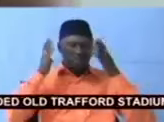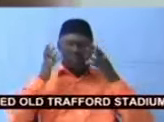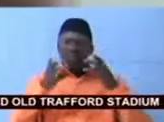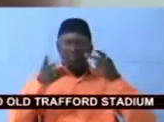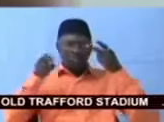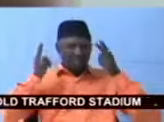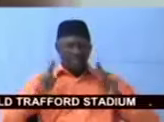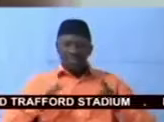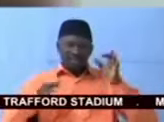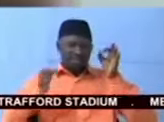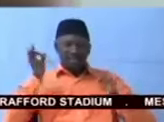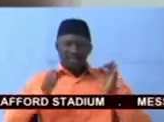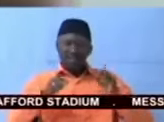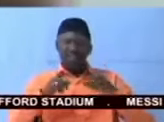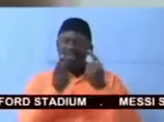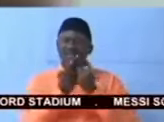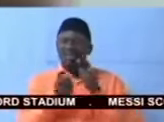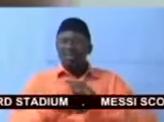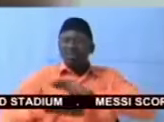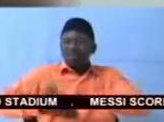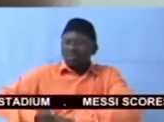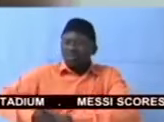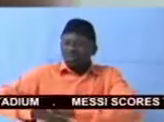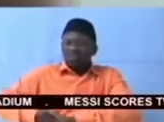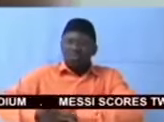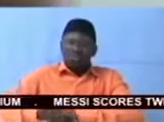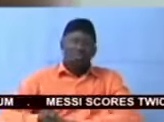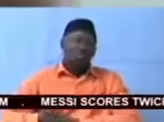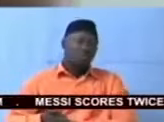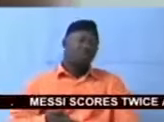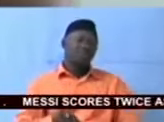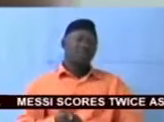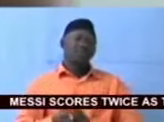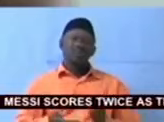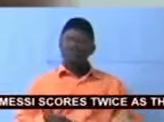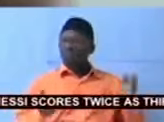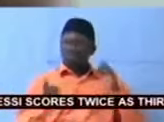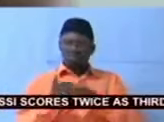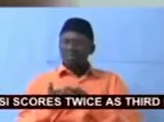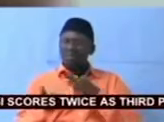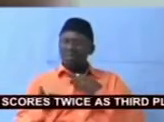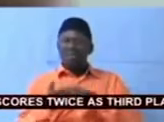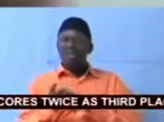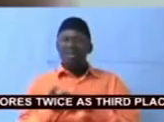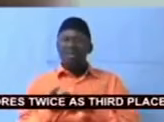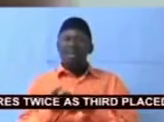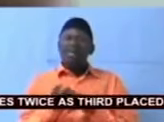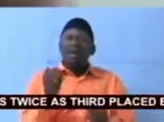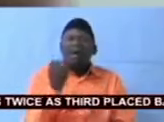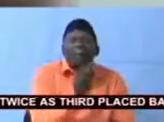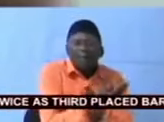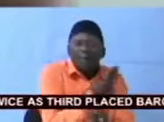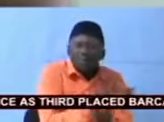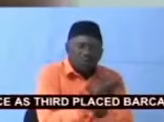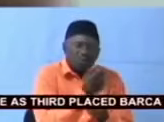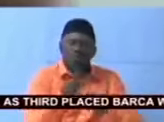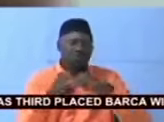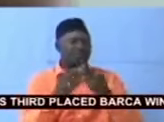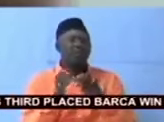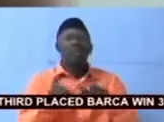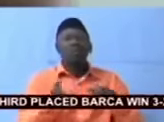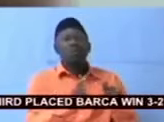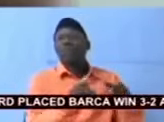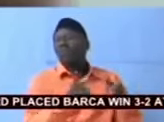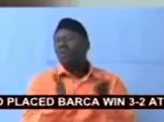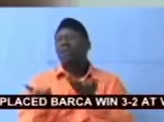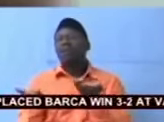tiye ay tuuma yoo xam ne ñu ngi ko teg ba pare. And it could be seen to be an abuse of the process. Te loolu mën nañ koy gisee ne loolu dafa